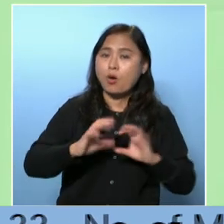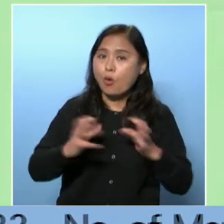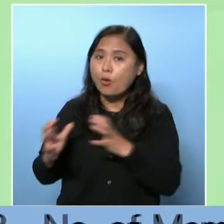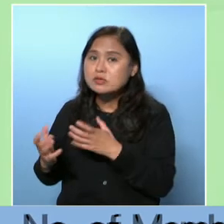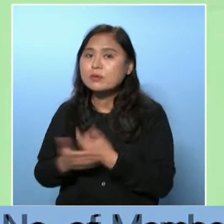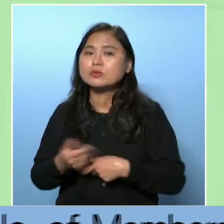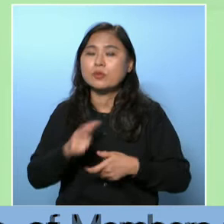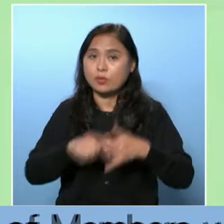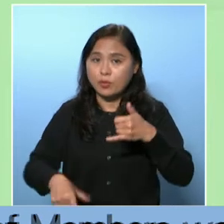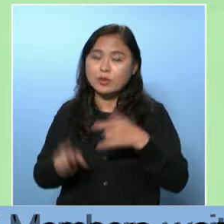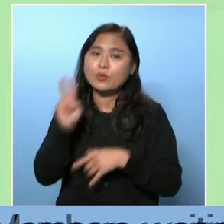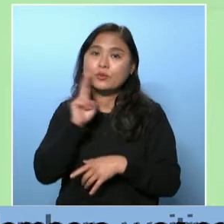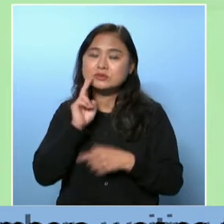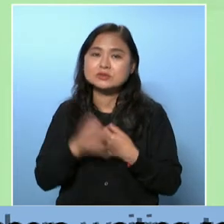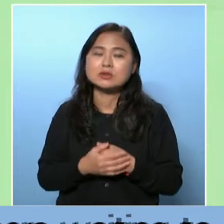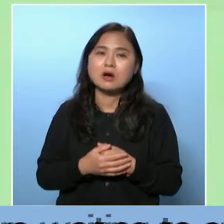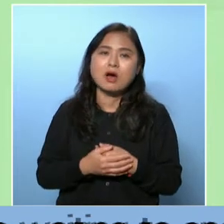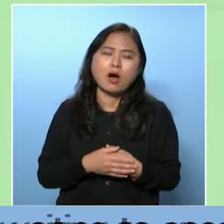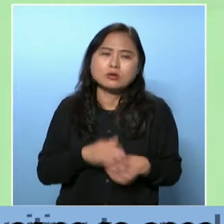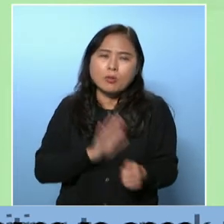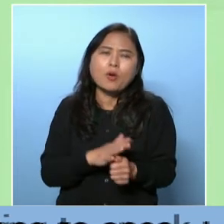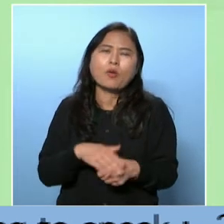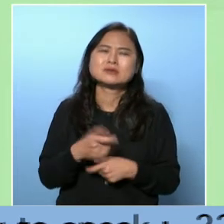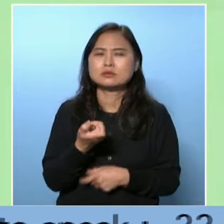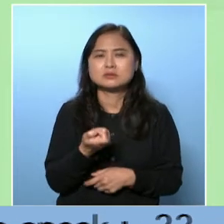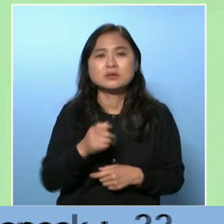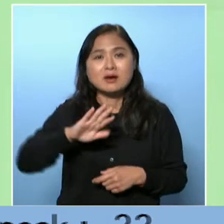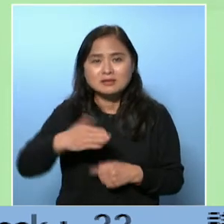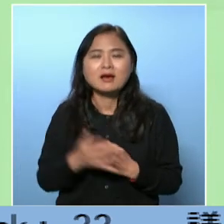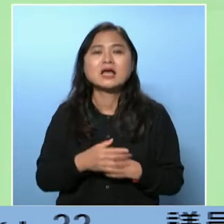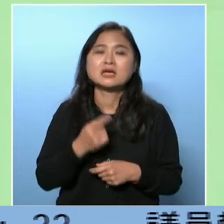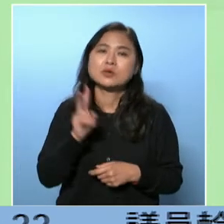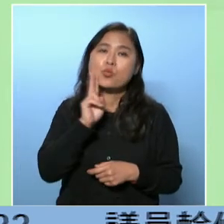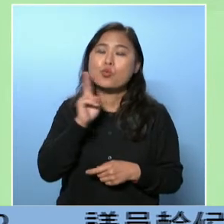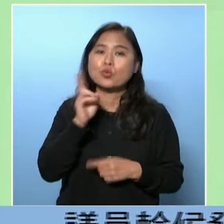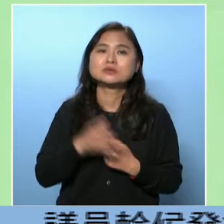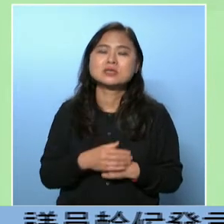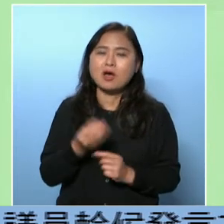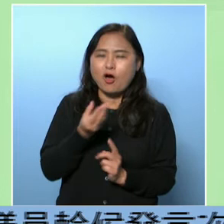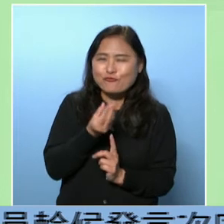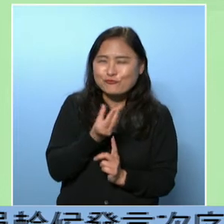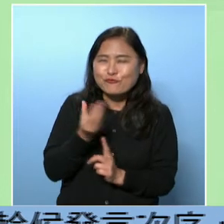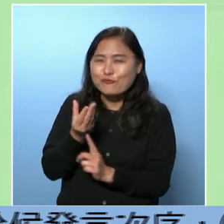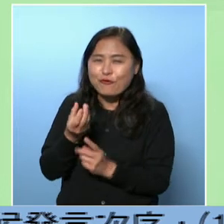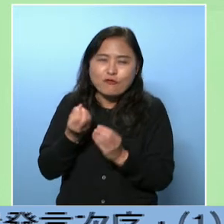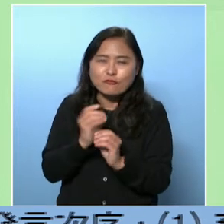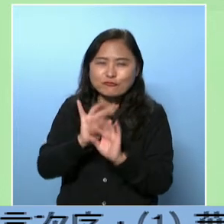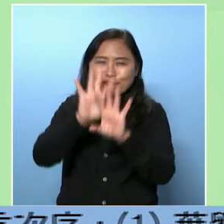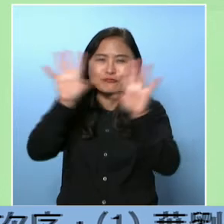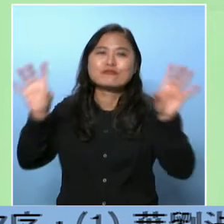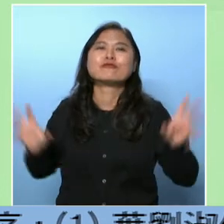The level of assistance may not be the sufficient to meet all the people's